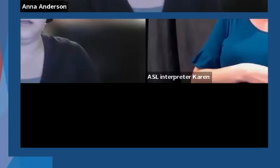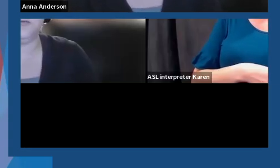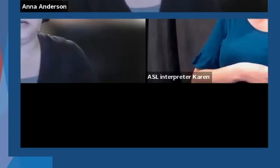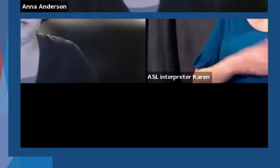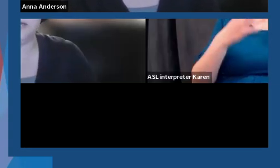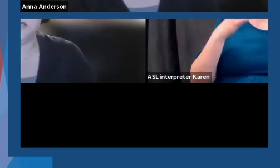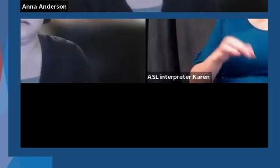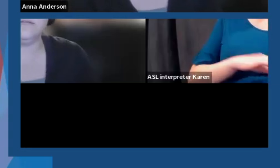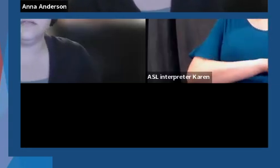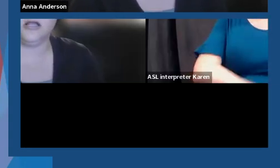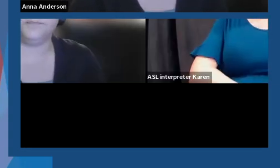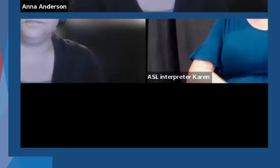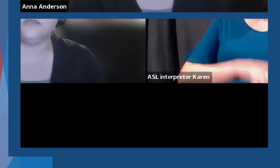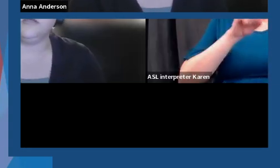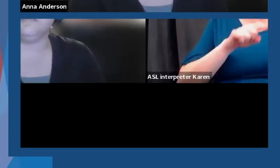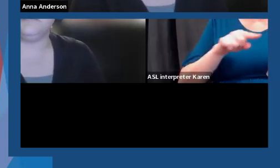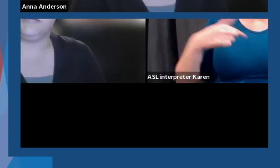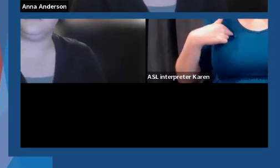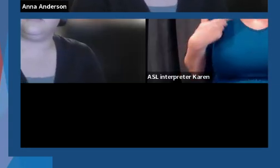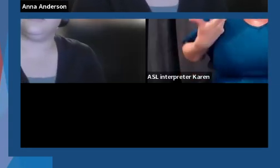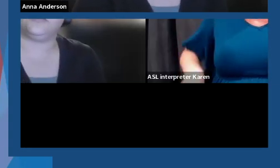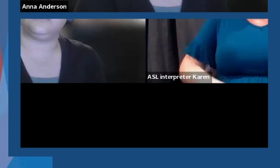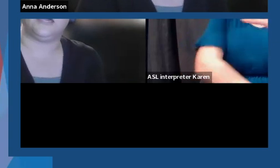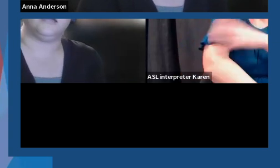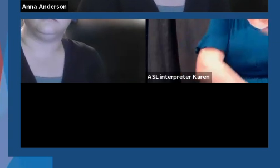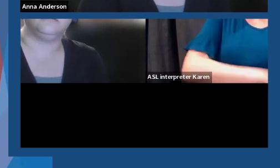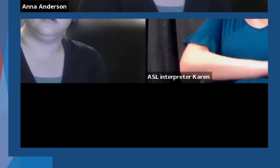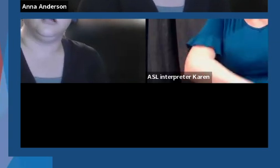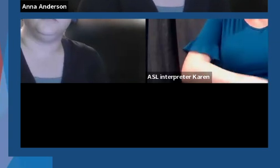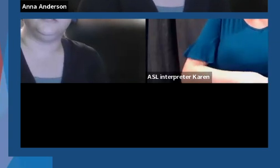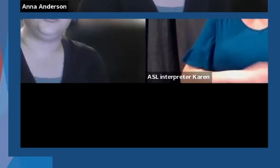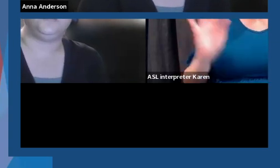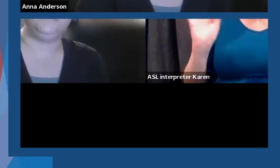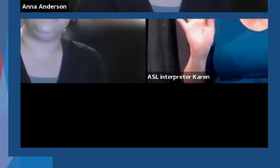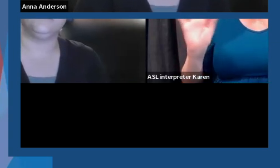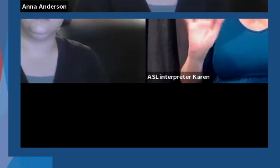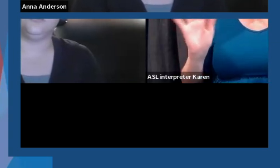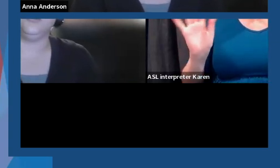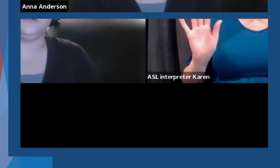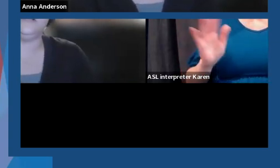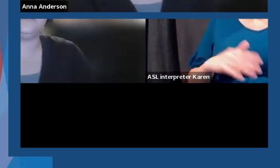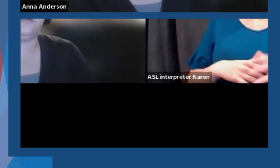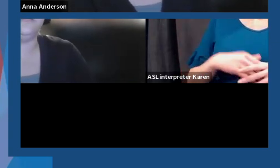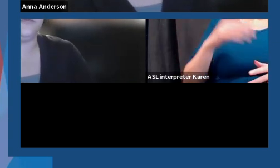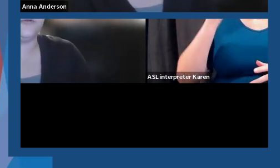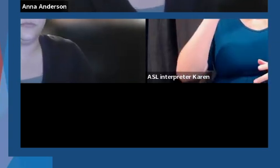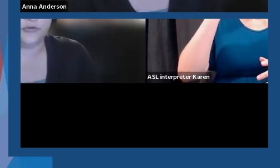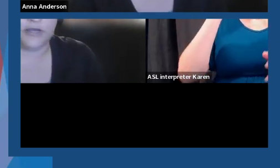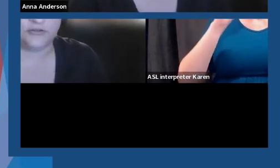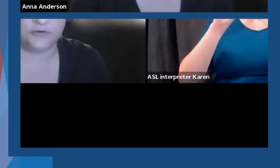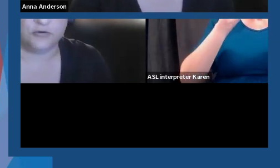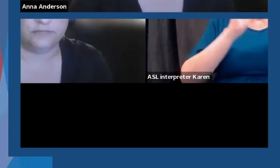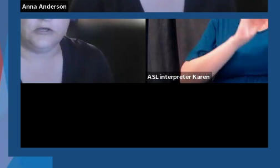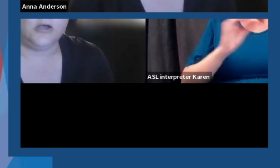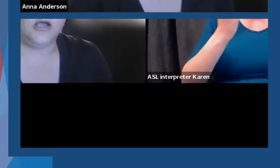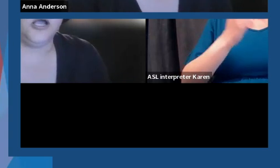thing. I don't want it in my hands because I don't think that it should be. So no one else can interfere with the